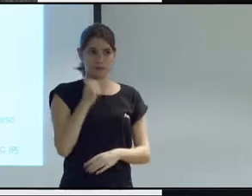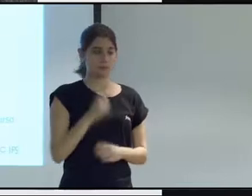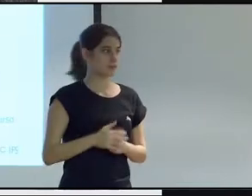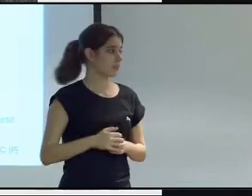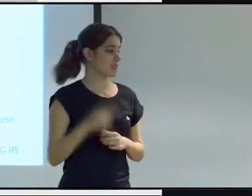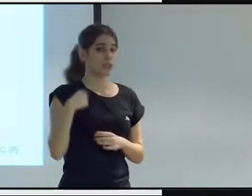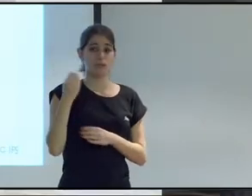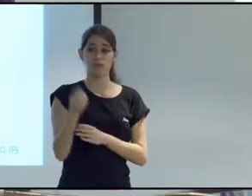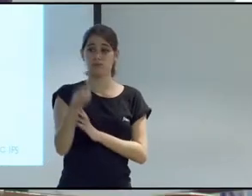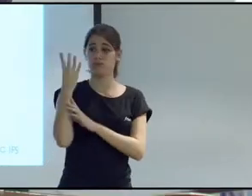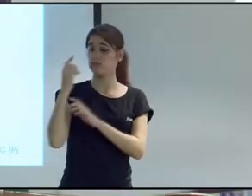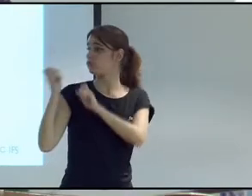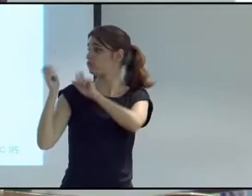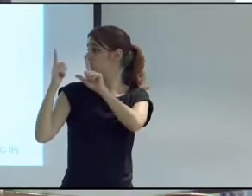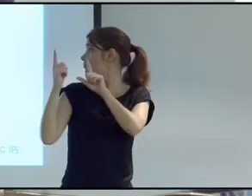It alters me.